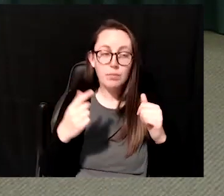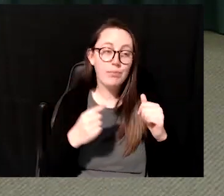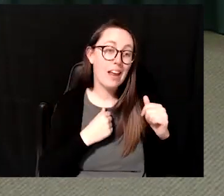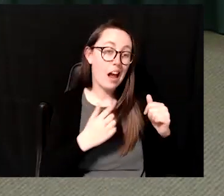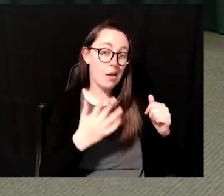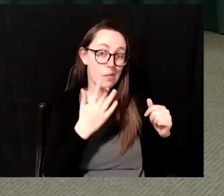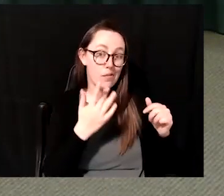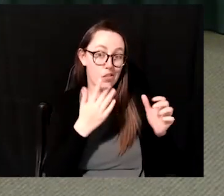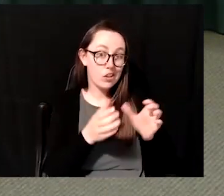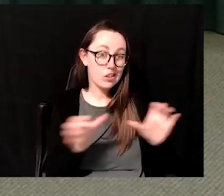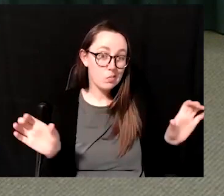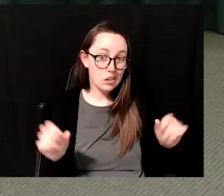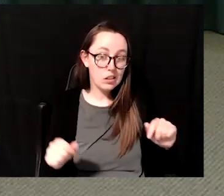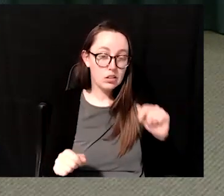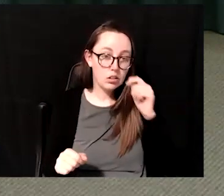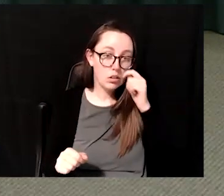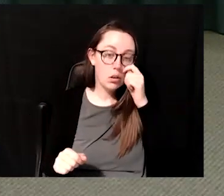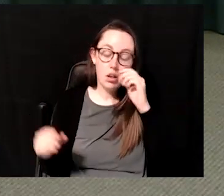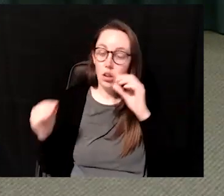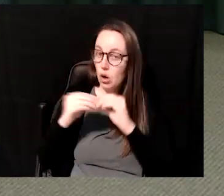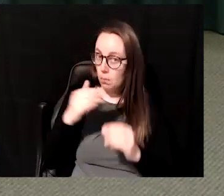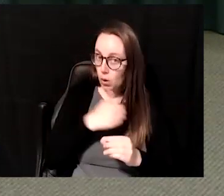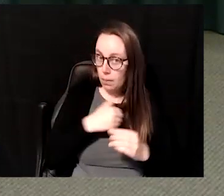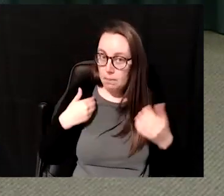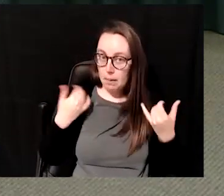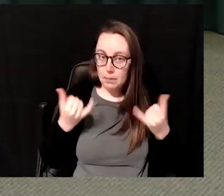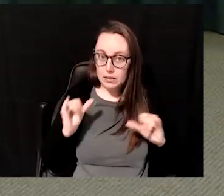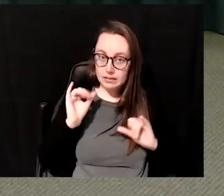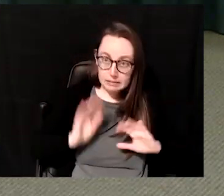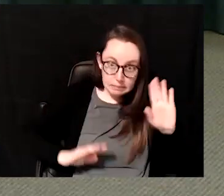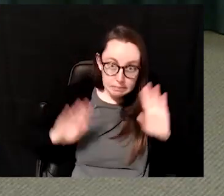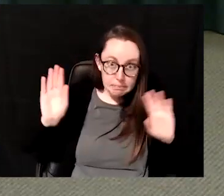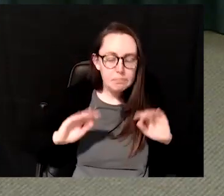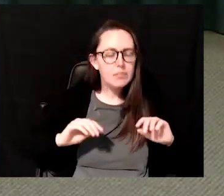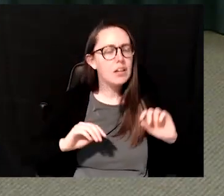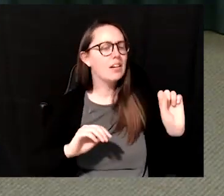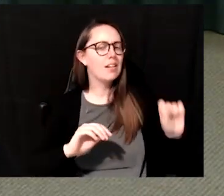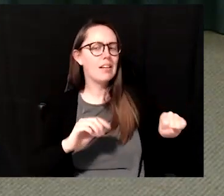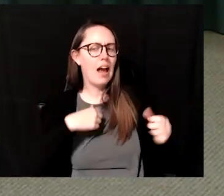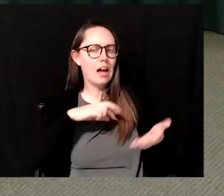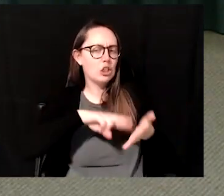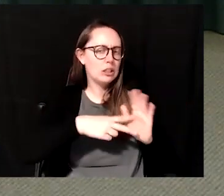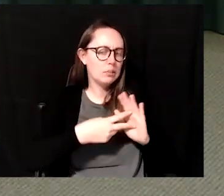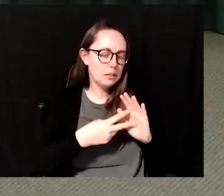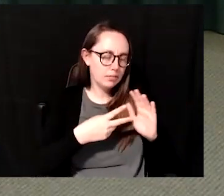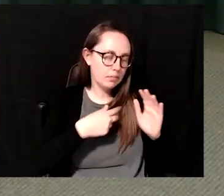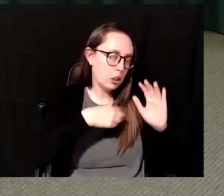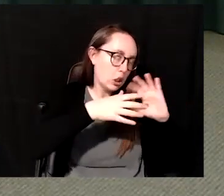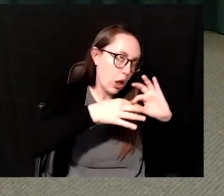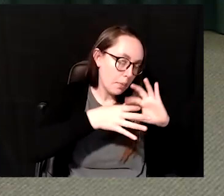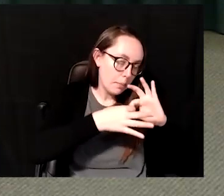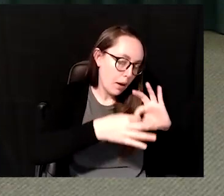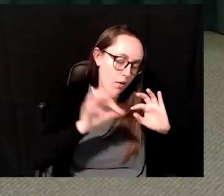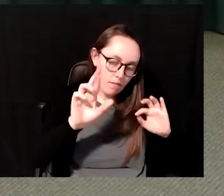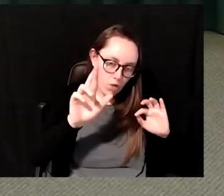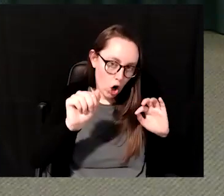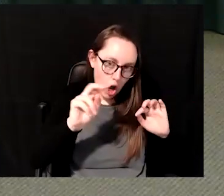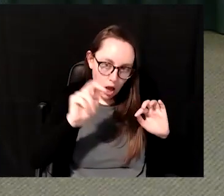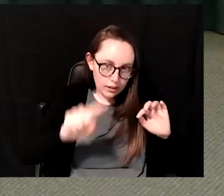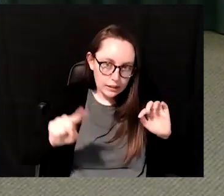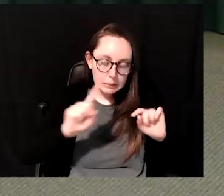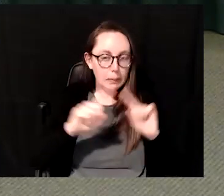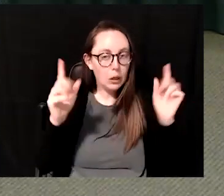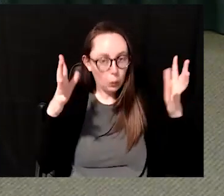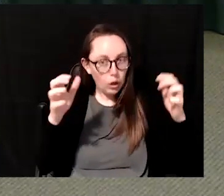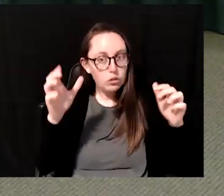so there's more membership yeah I know uh I'm I'm just talking about franz's thing but I do want to hear from more of the public